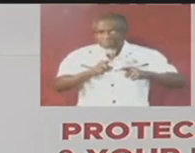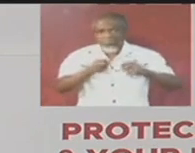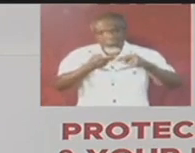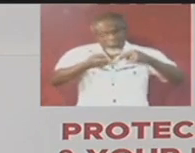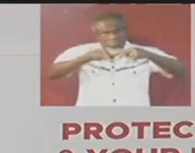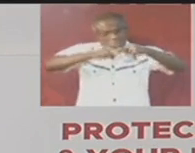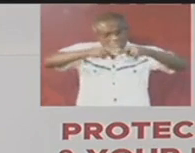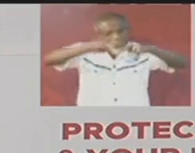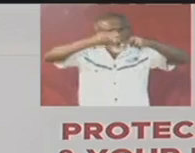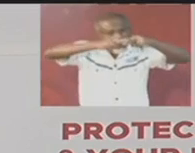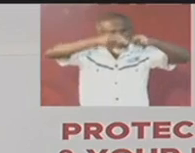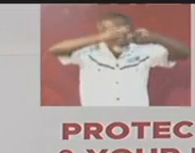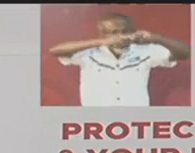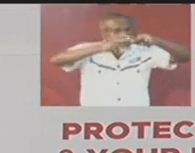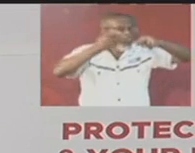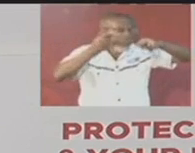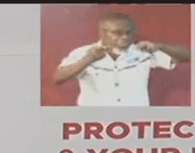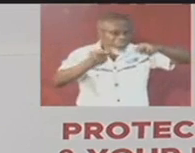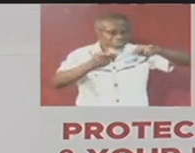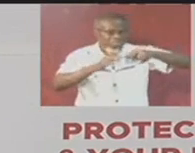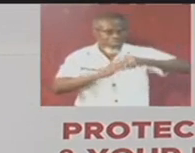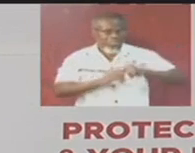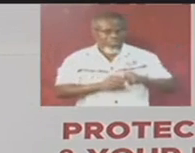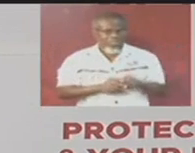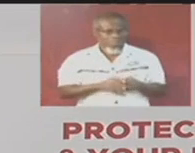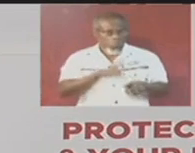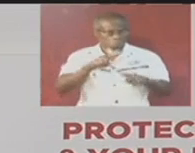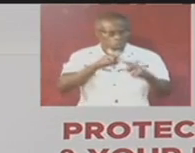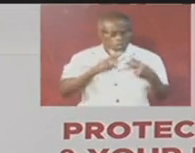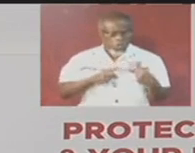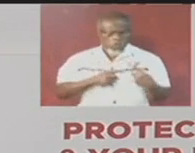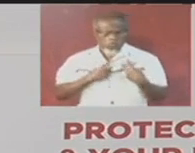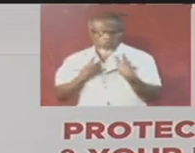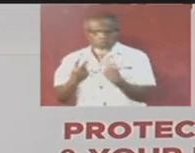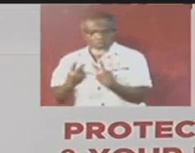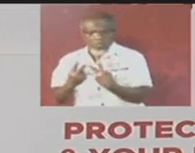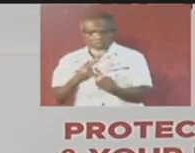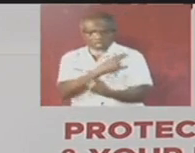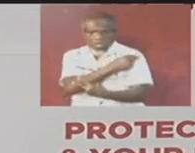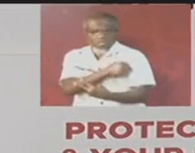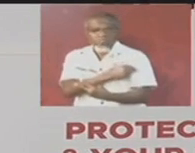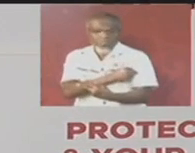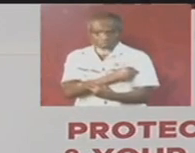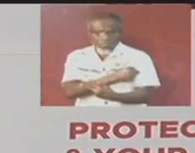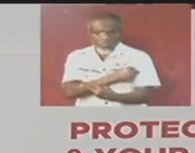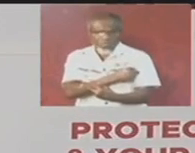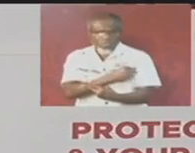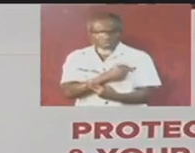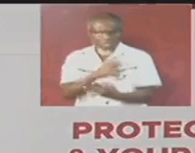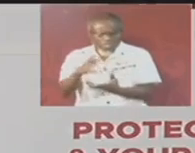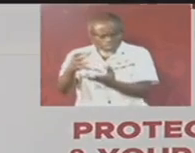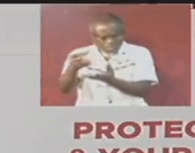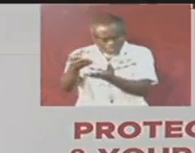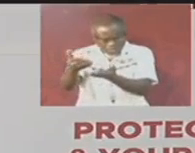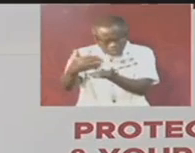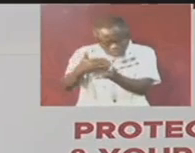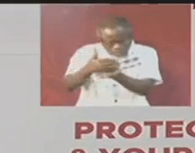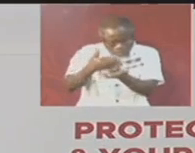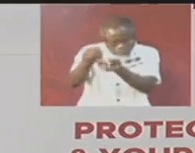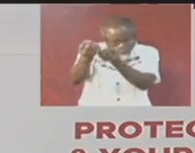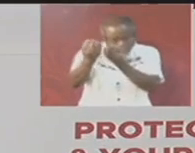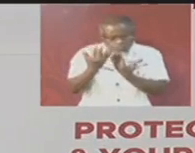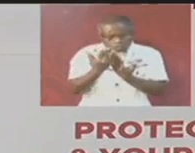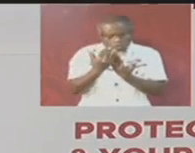behavior. When I visit hospitals, when I get the data, it is Trinidadians